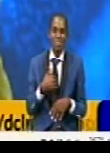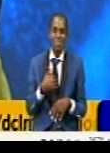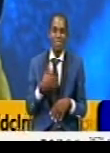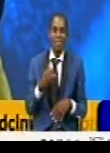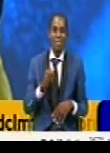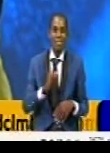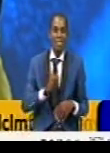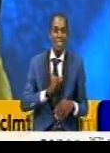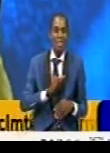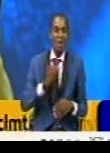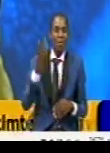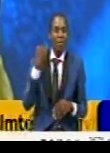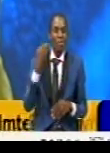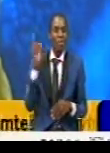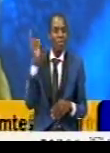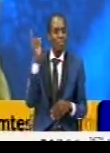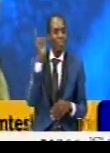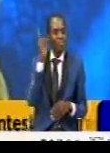Do you know what happened?